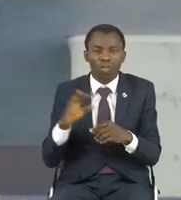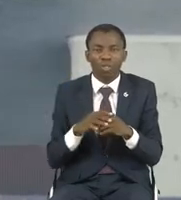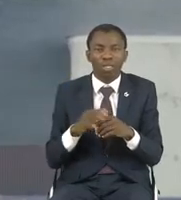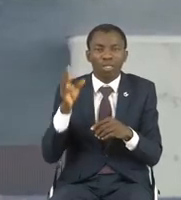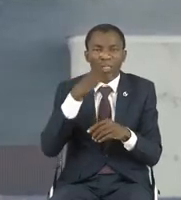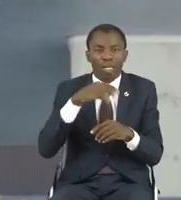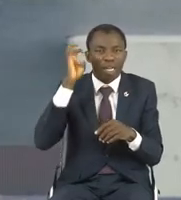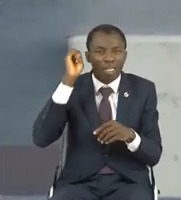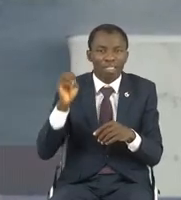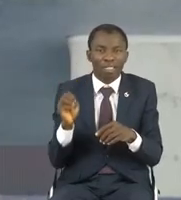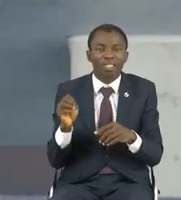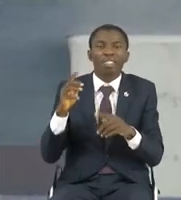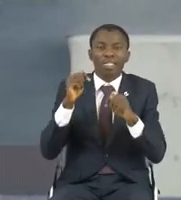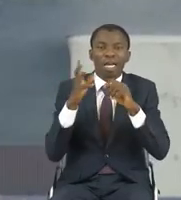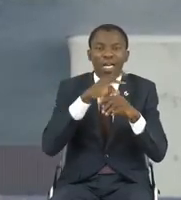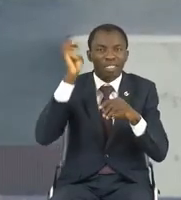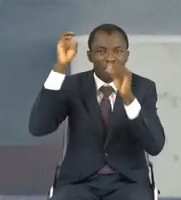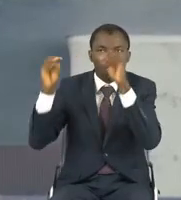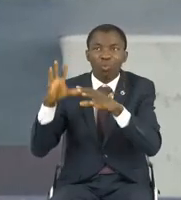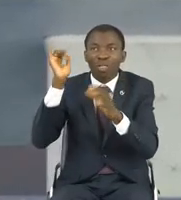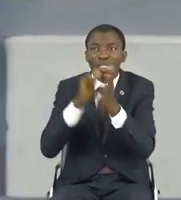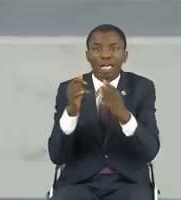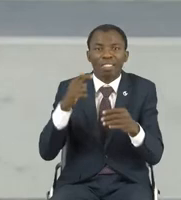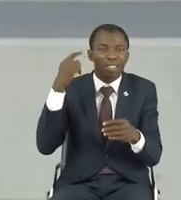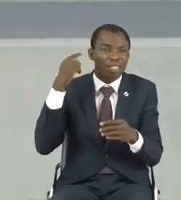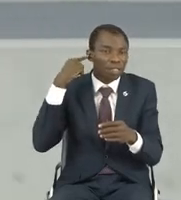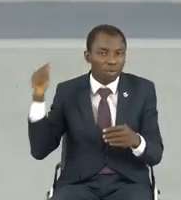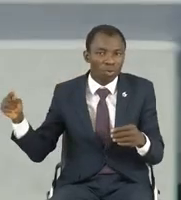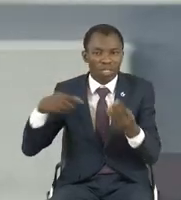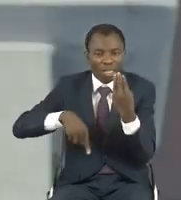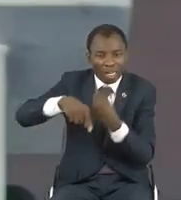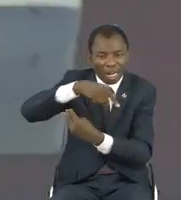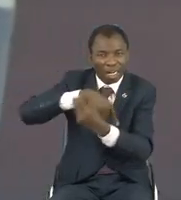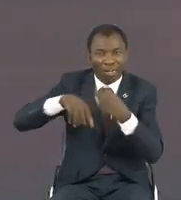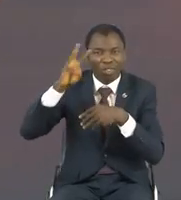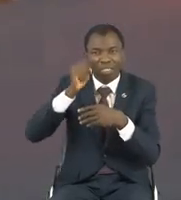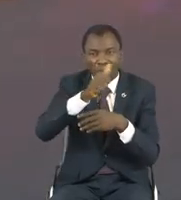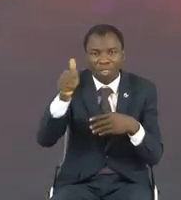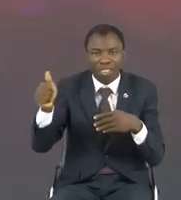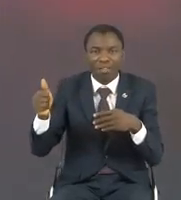around himself, very heavy. And then he